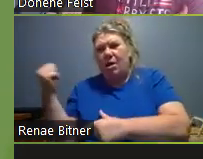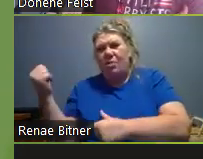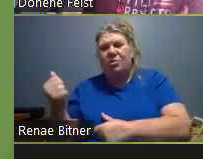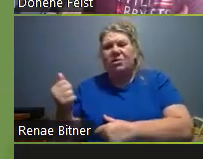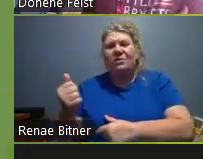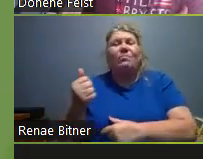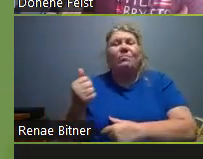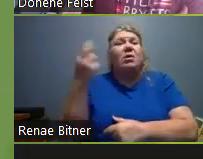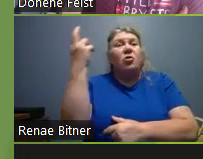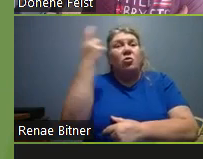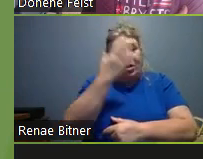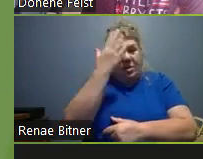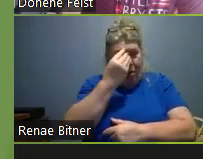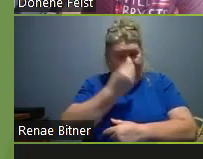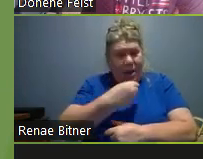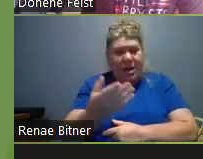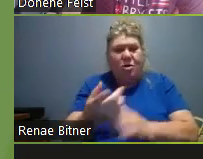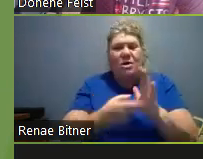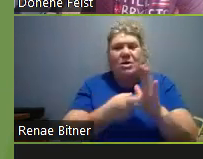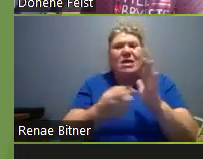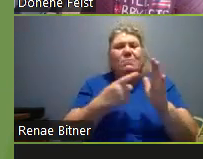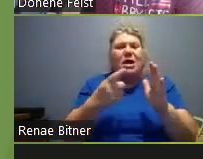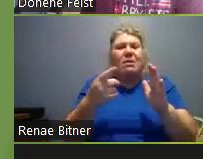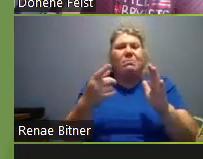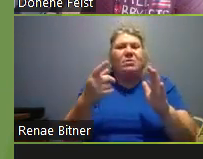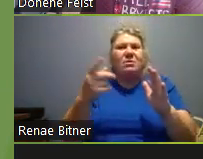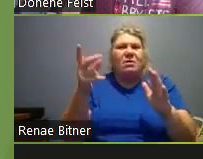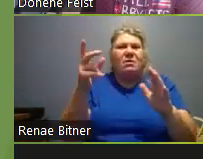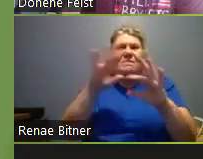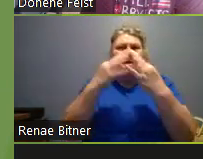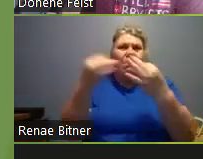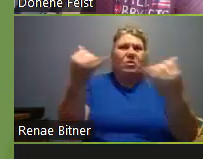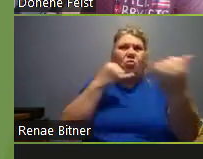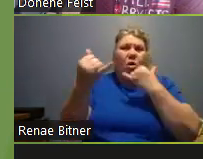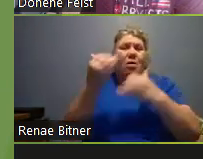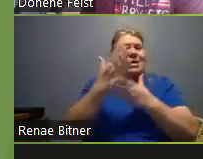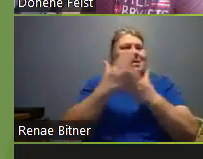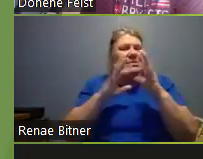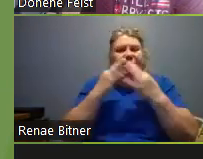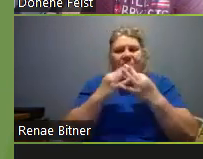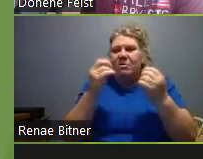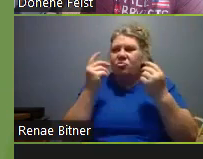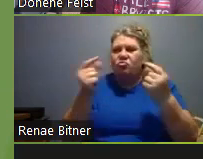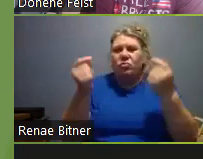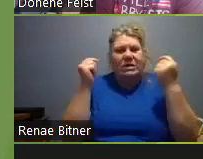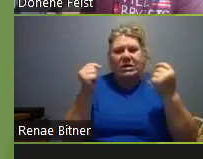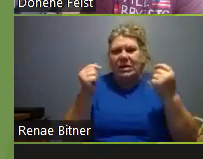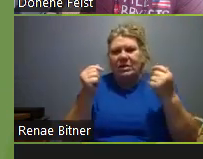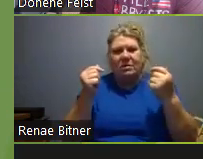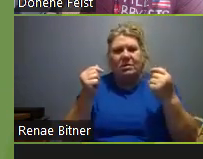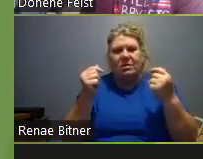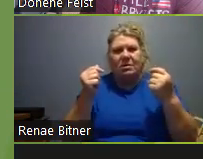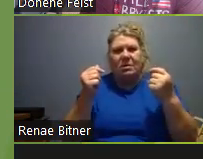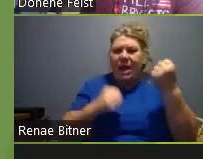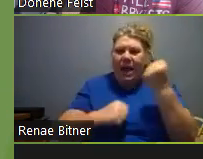get calls to our office, some families are real quick and are able to